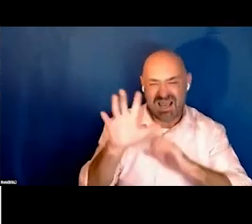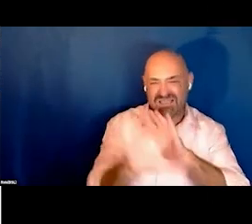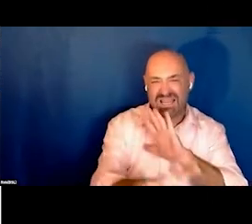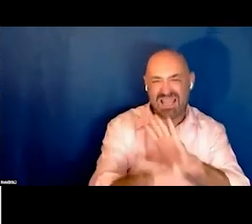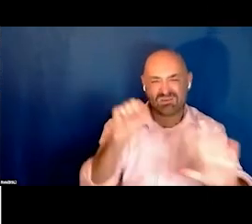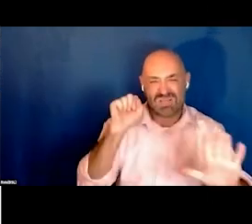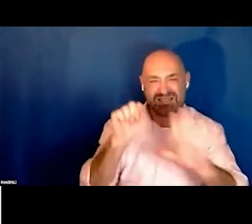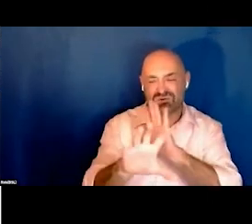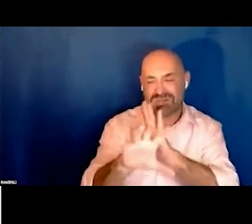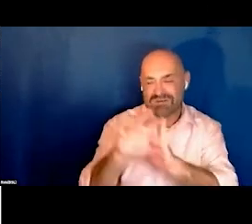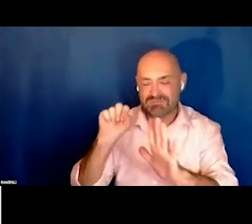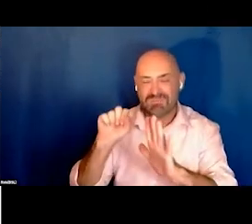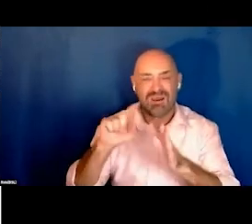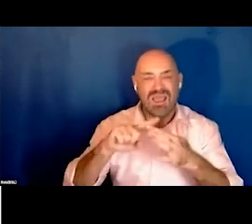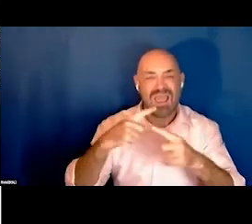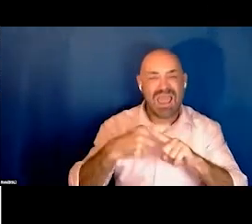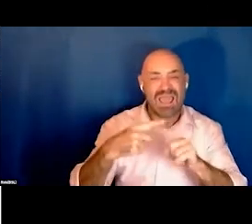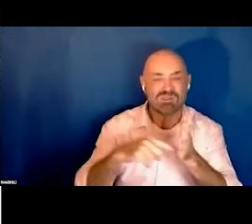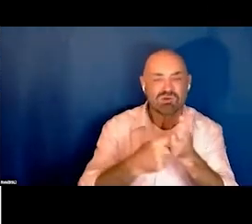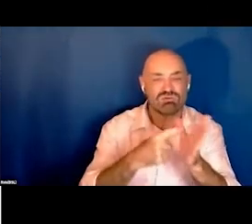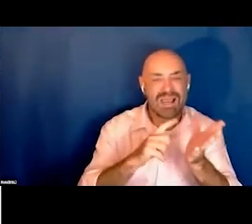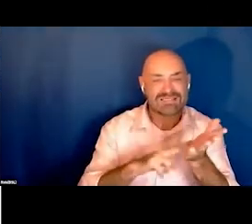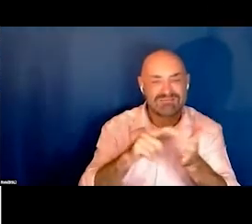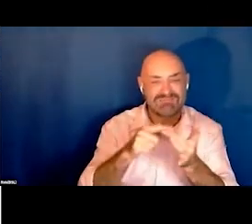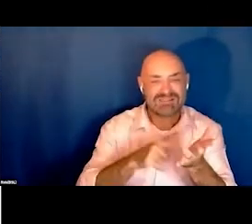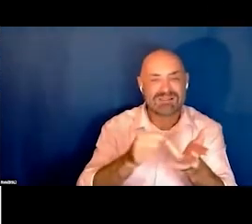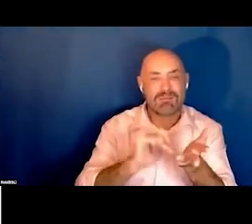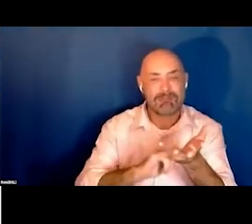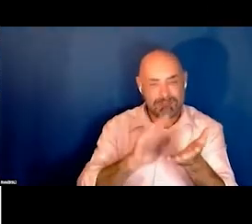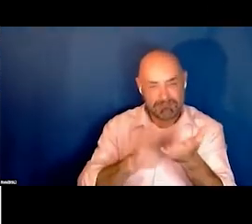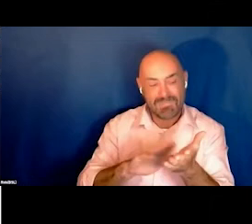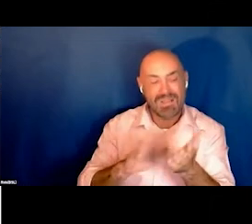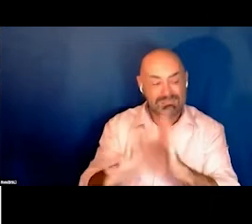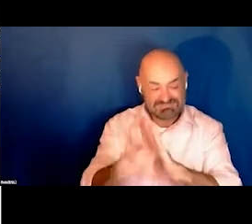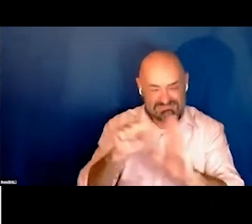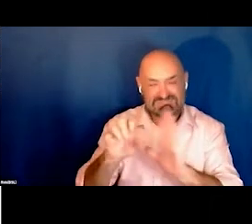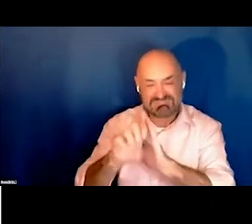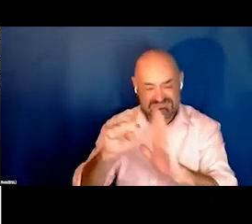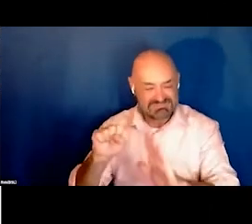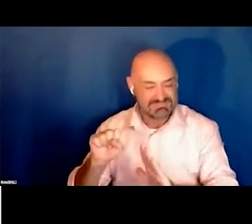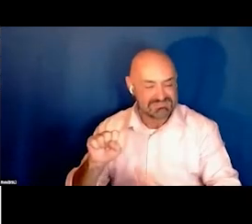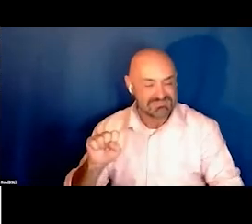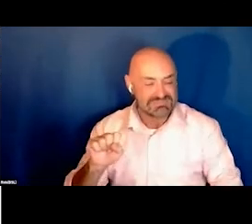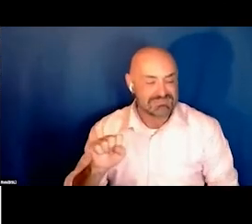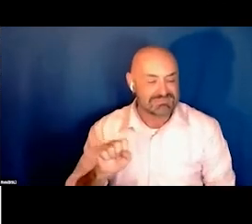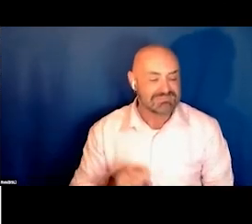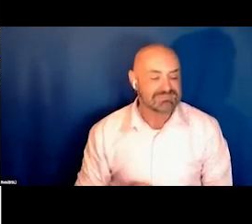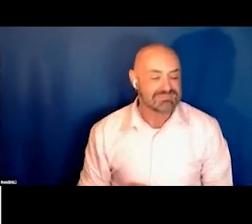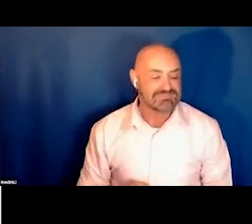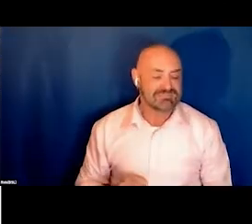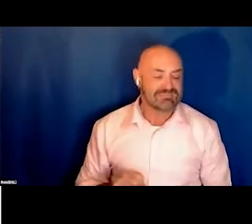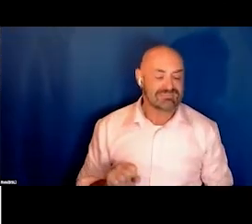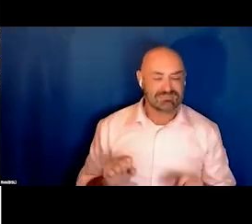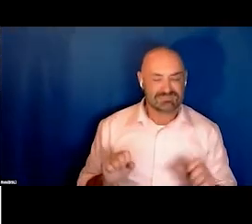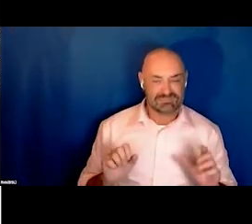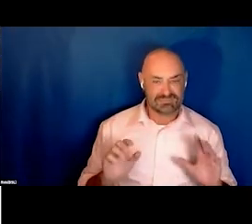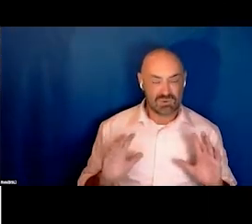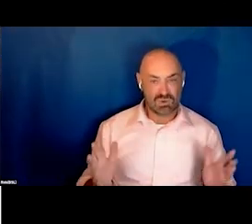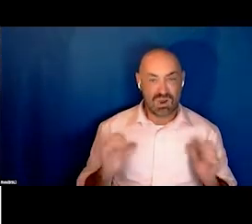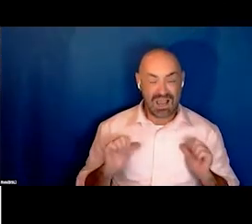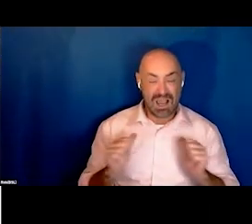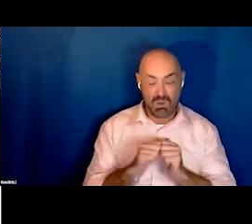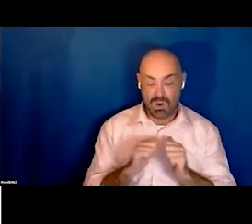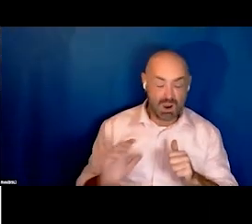we're taking in the global north from the global south. But this is linked to experiences of climate change. So for example, Aboriginal people in